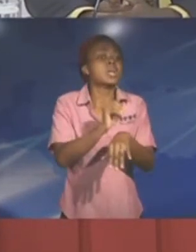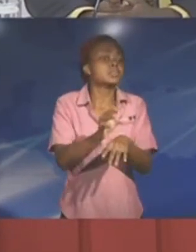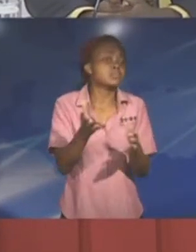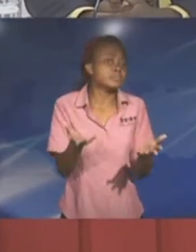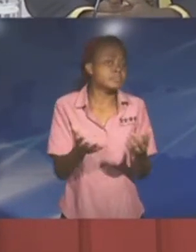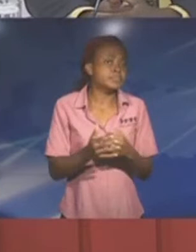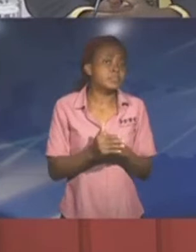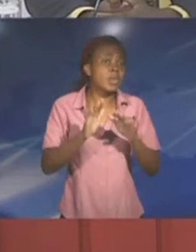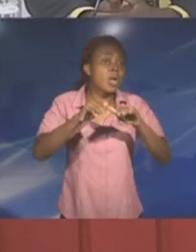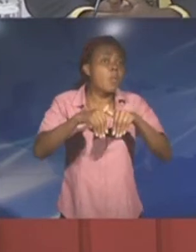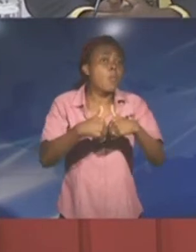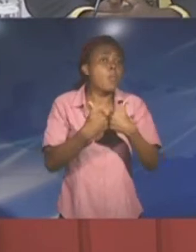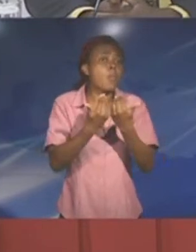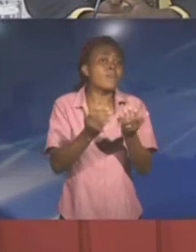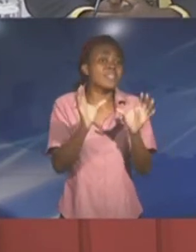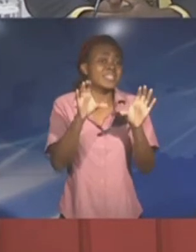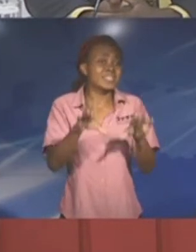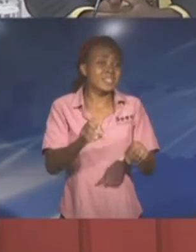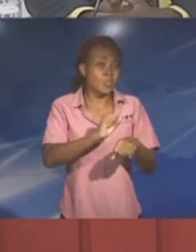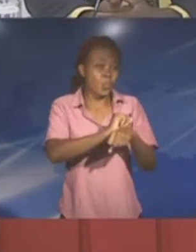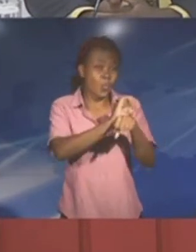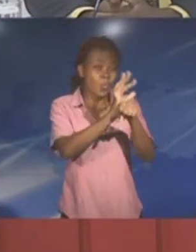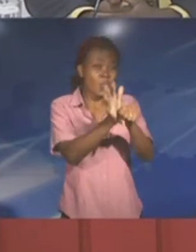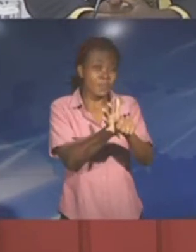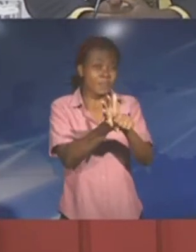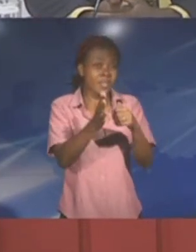over this a little bit faster? Thanks.